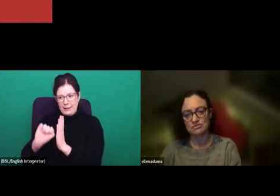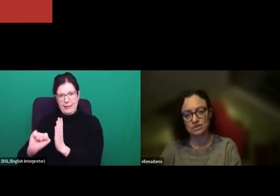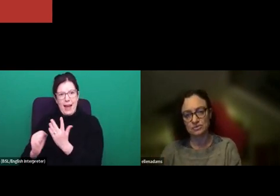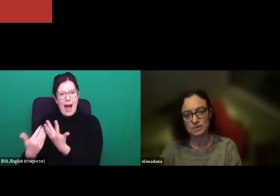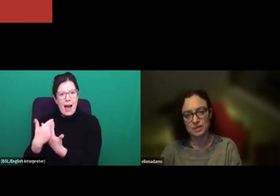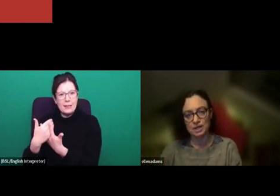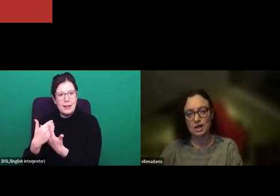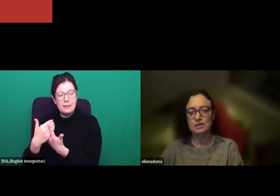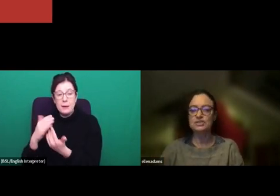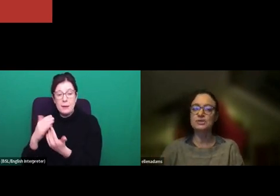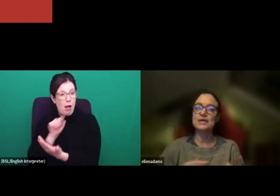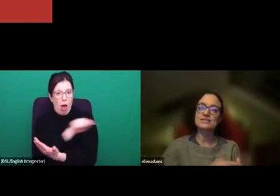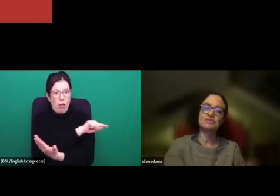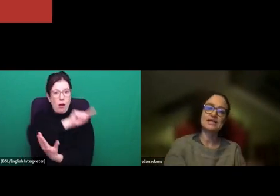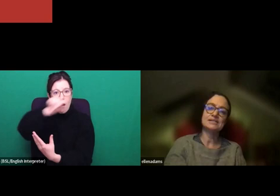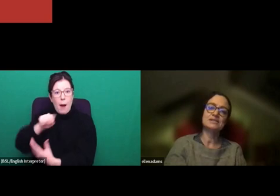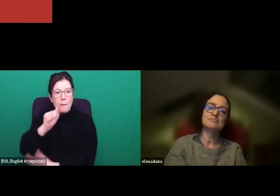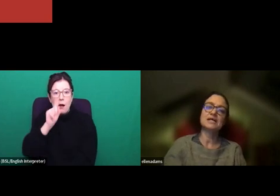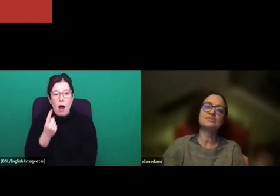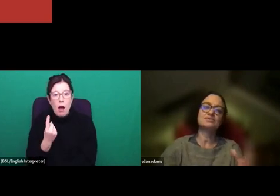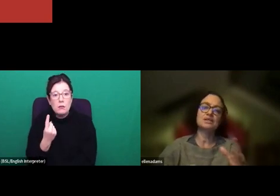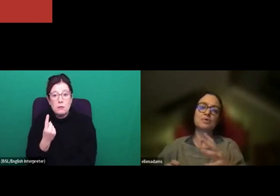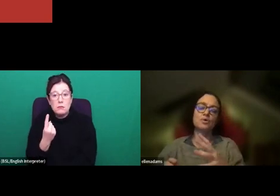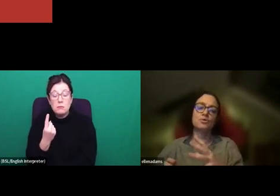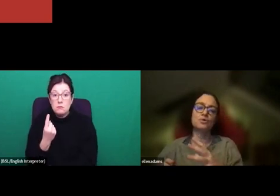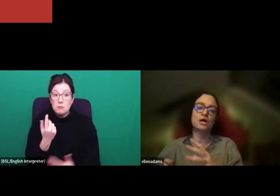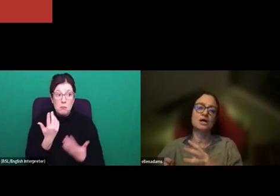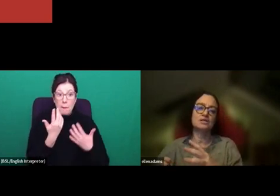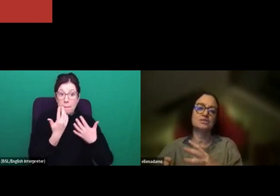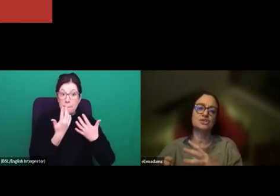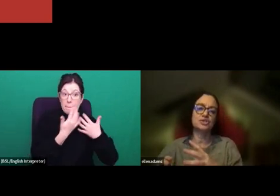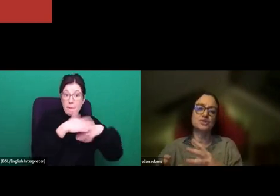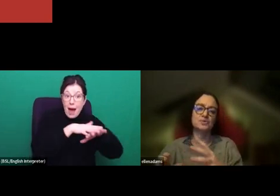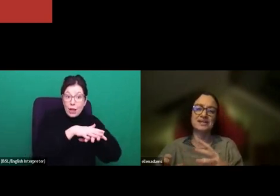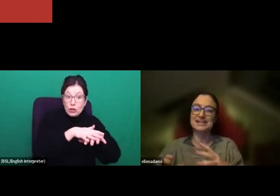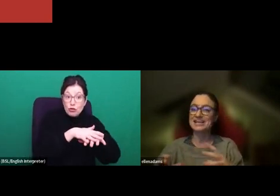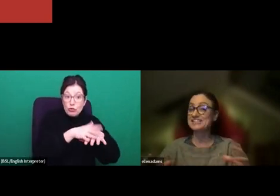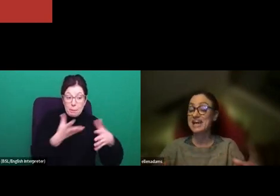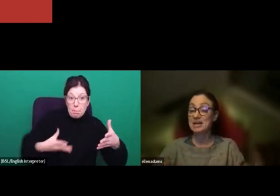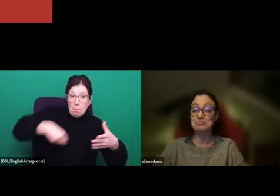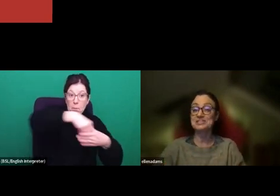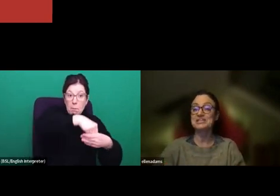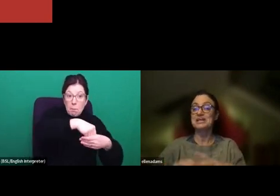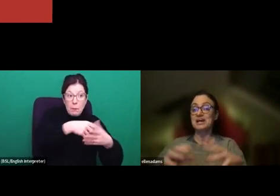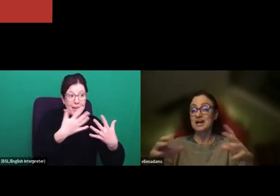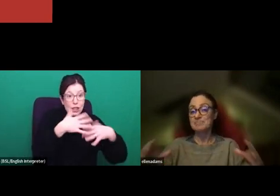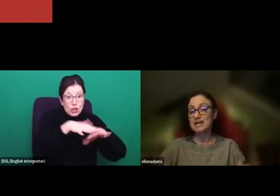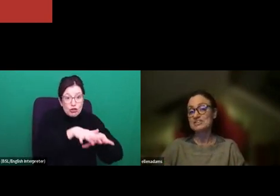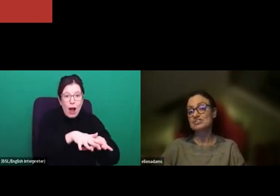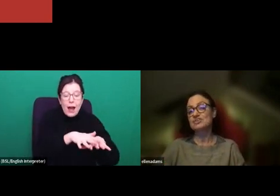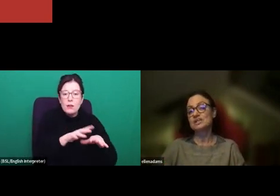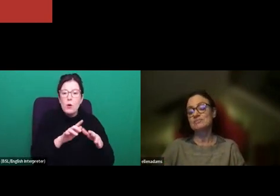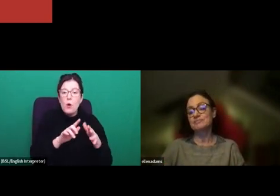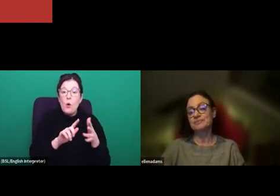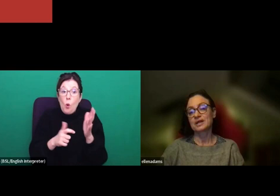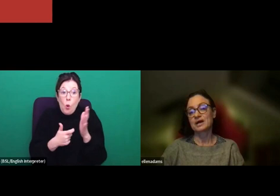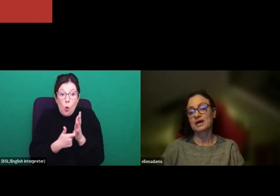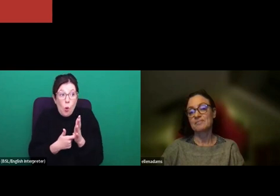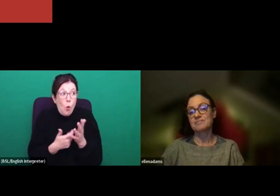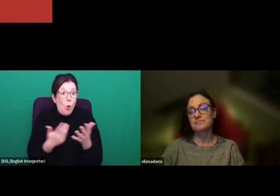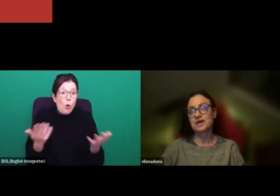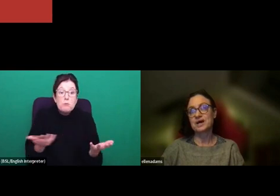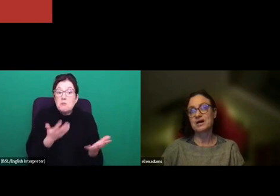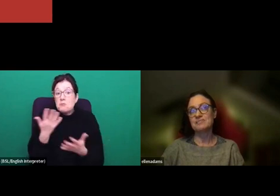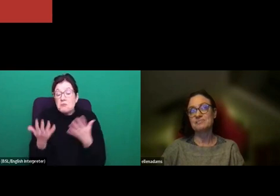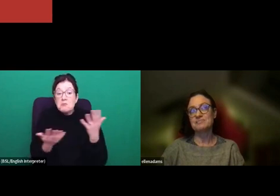particular group? Do you integrate into the mainstream, or do you attempt a mainstream